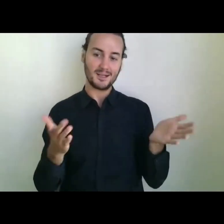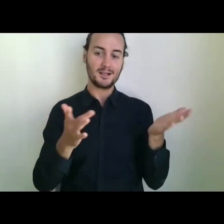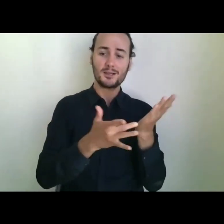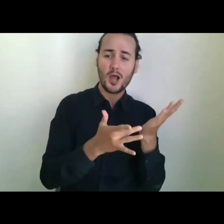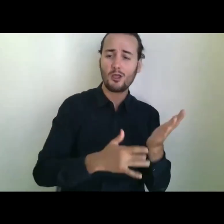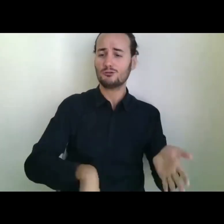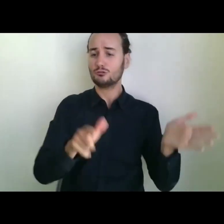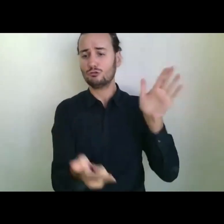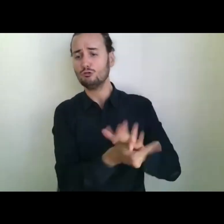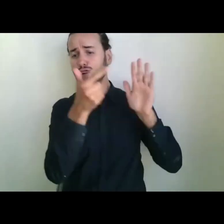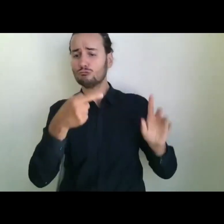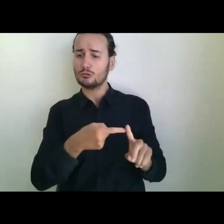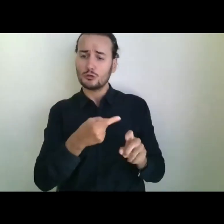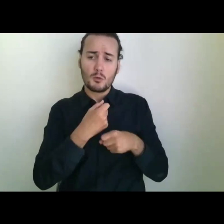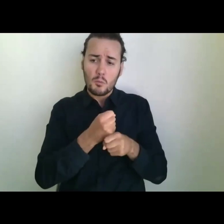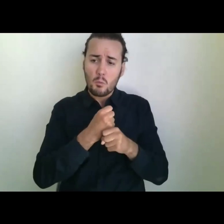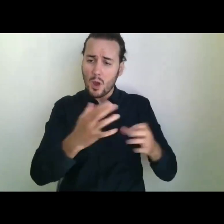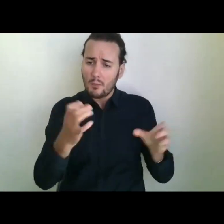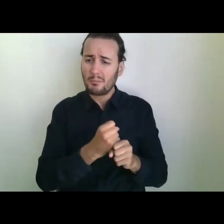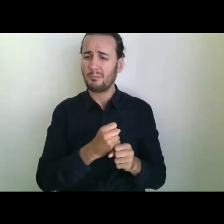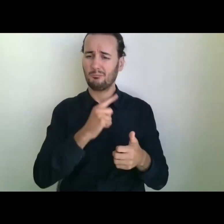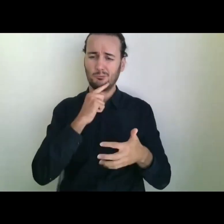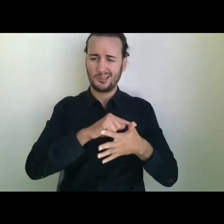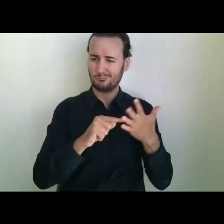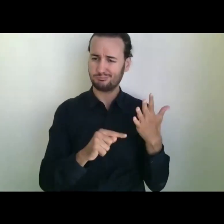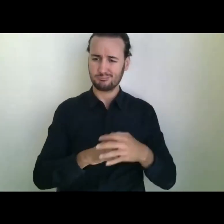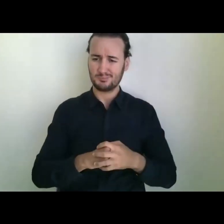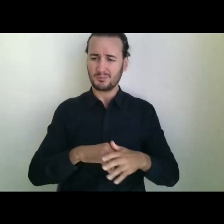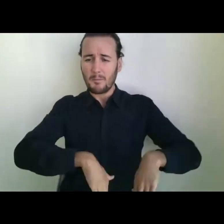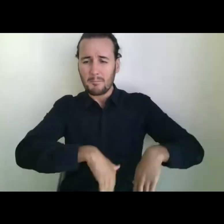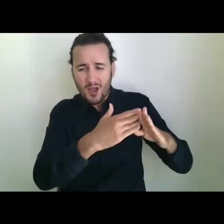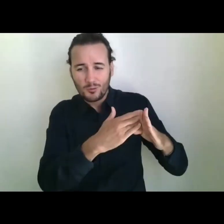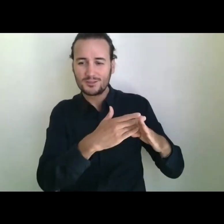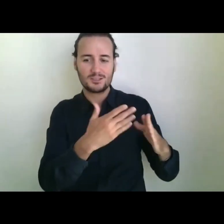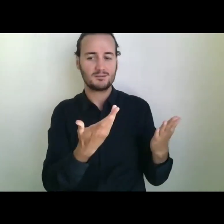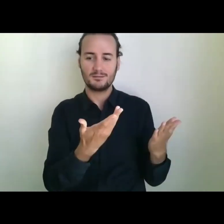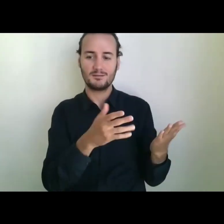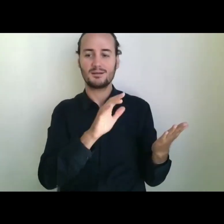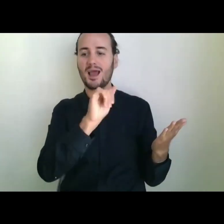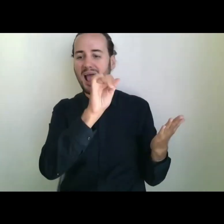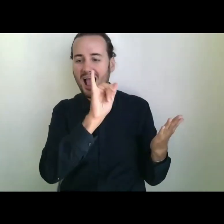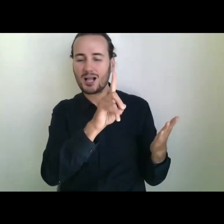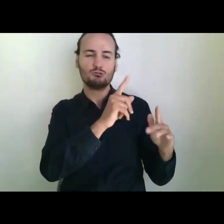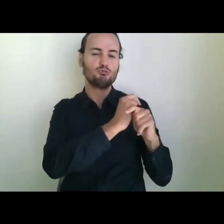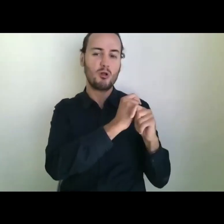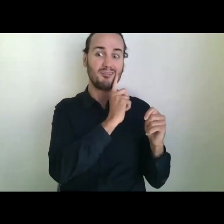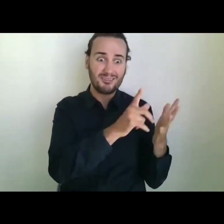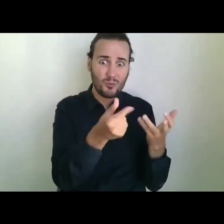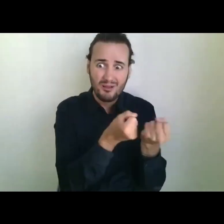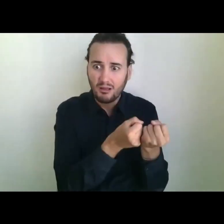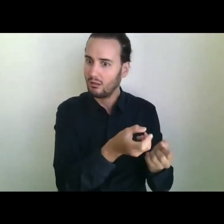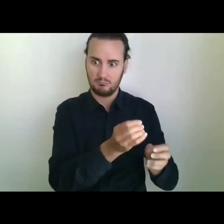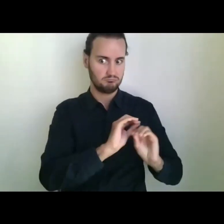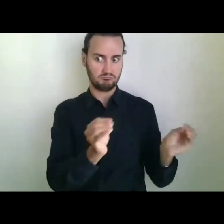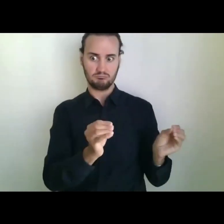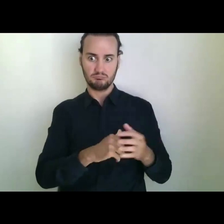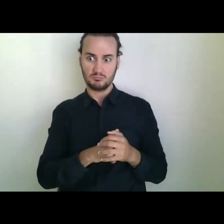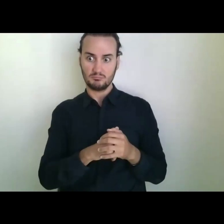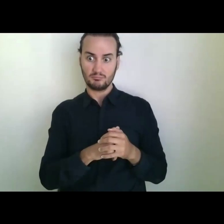considered contraband. They're literally illegal. Indiscriminately bombed, banned from aid trucks, that means no